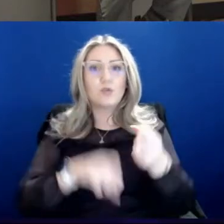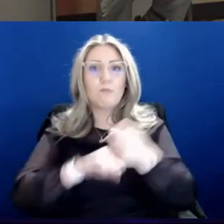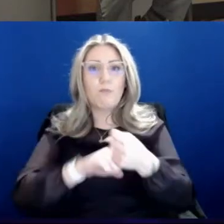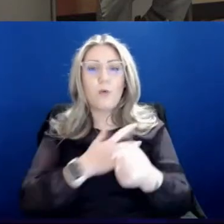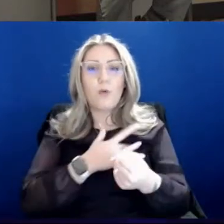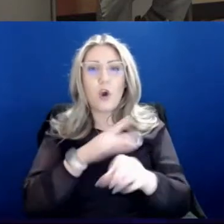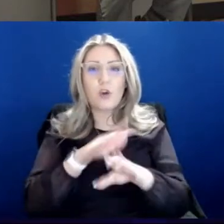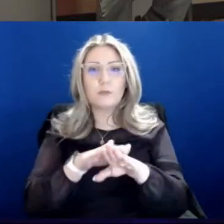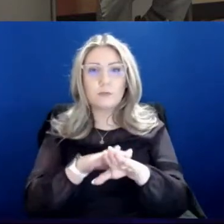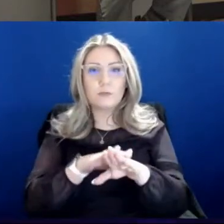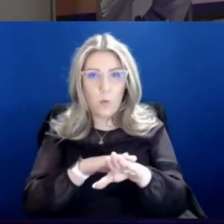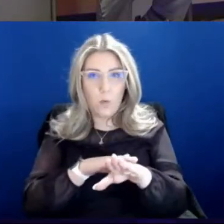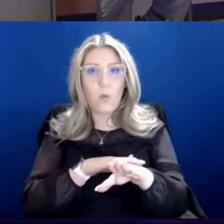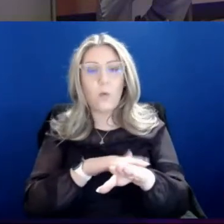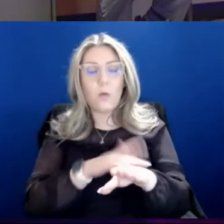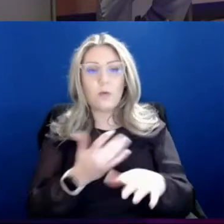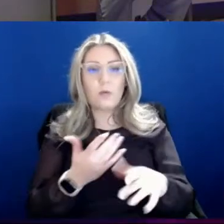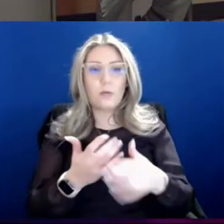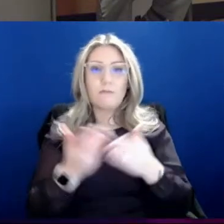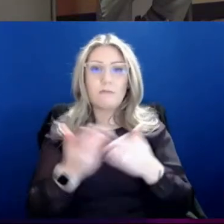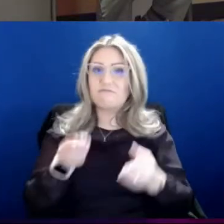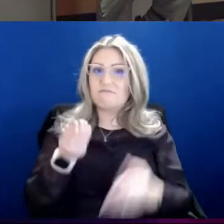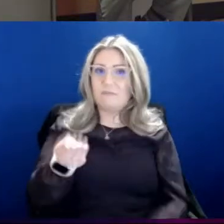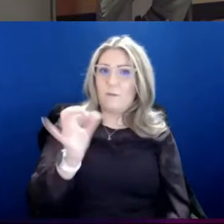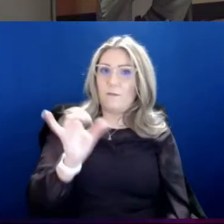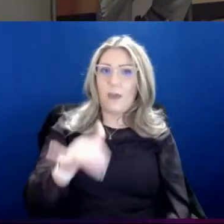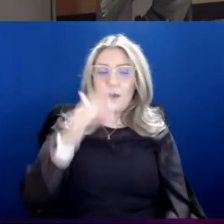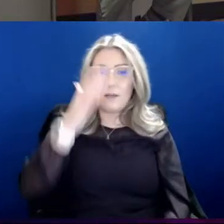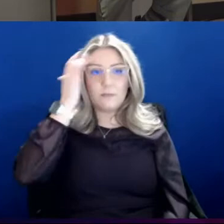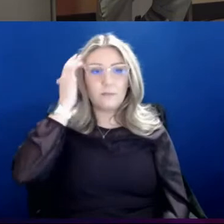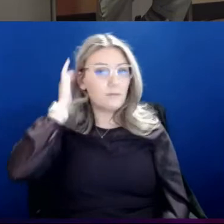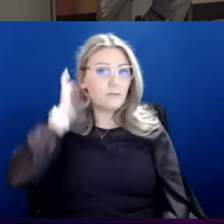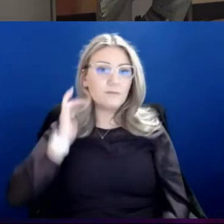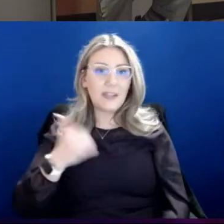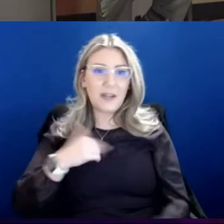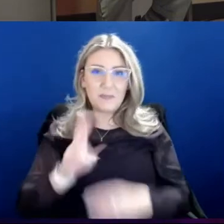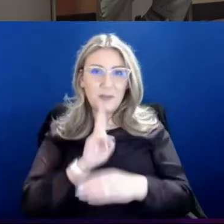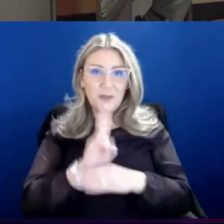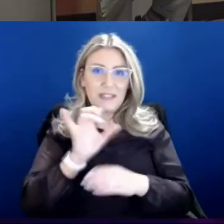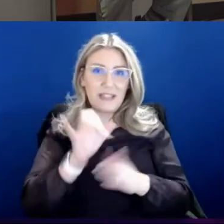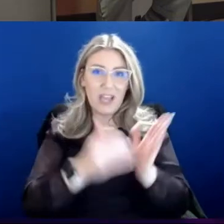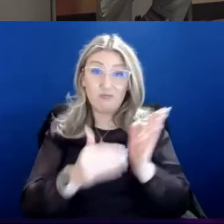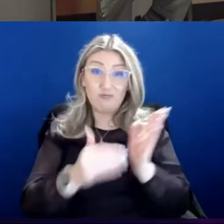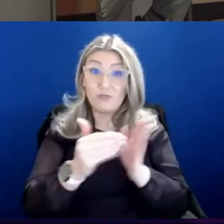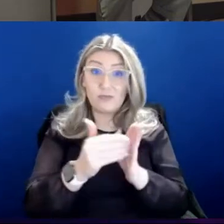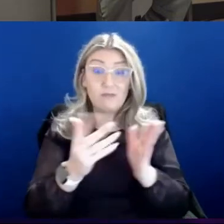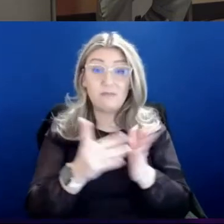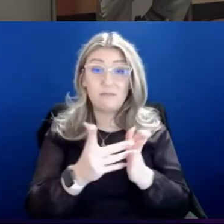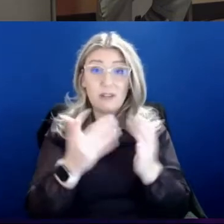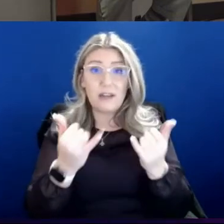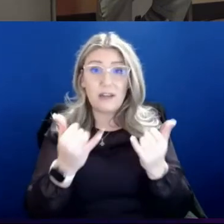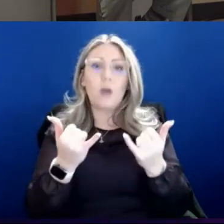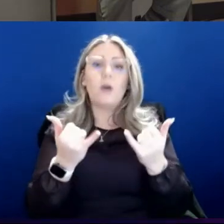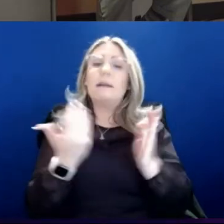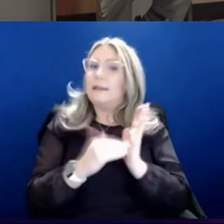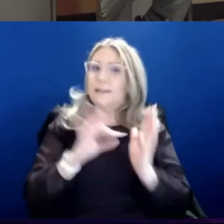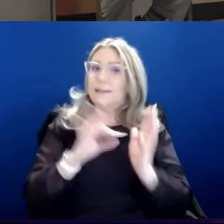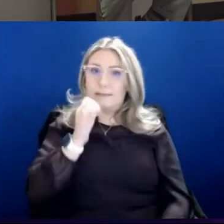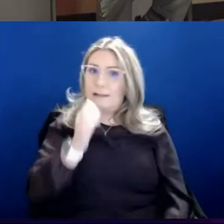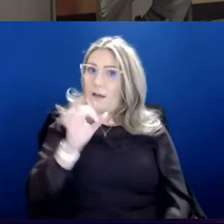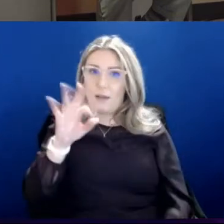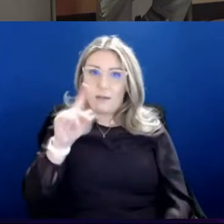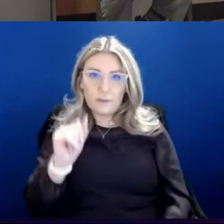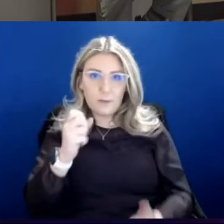would give her that, and I'm using that fairly routinely now. Again, it's not FDA approved. Emily has a